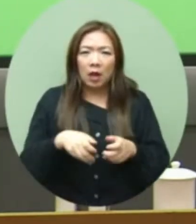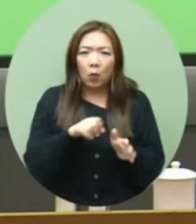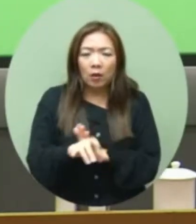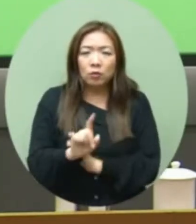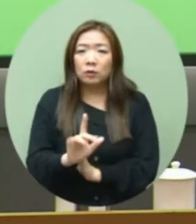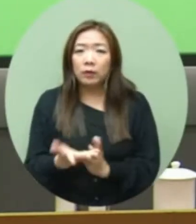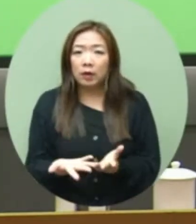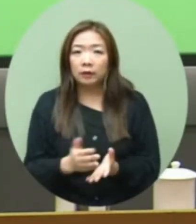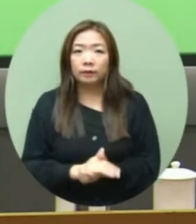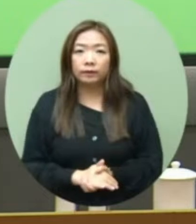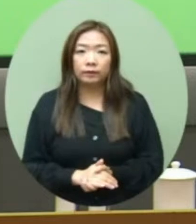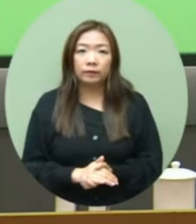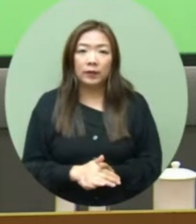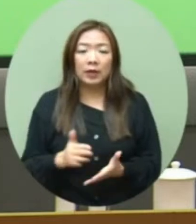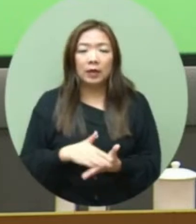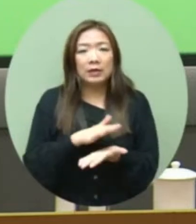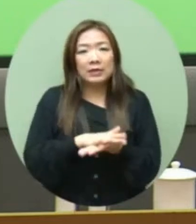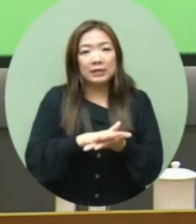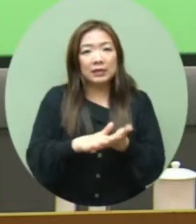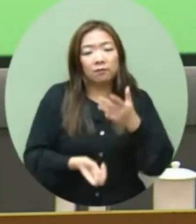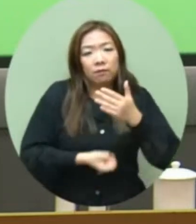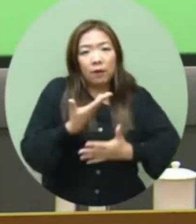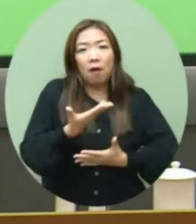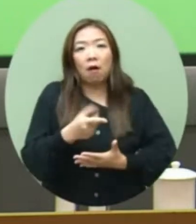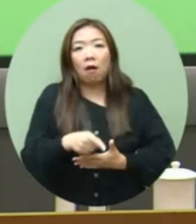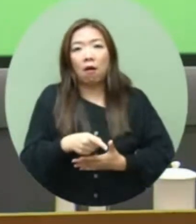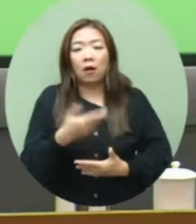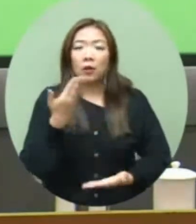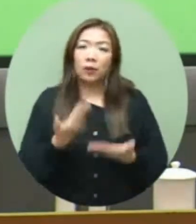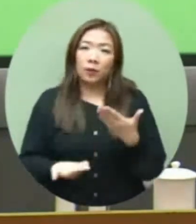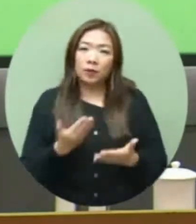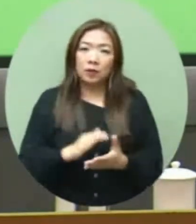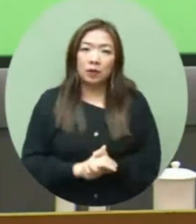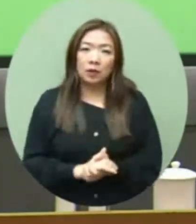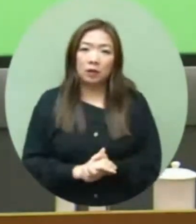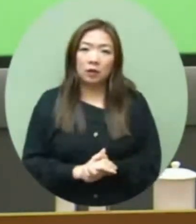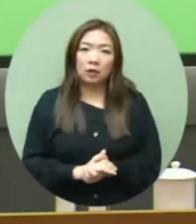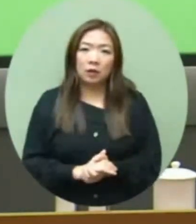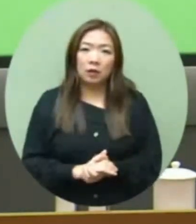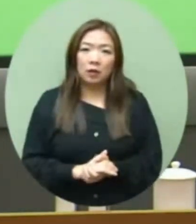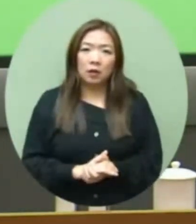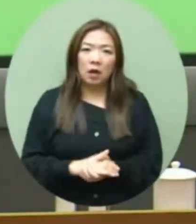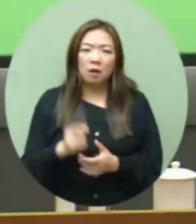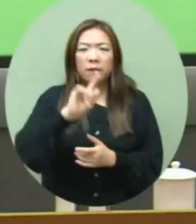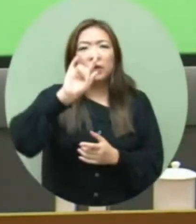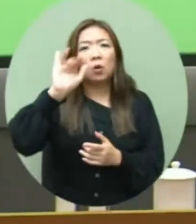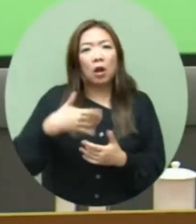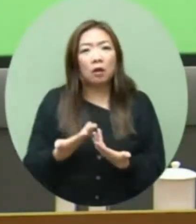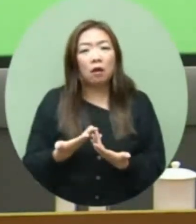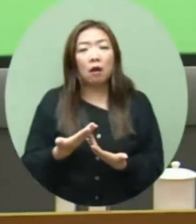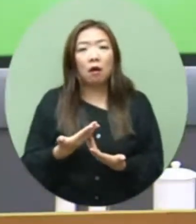a fragment of what happens, we lose sight of the overall picture.